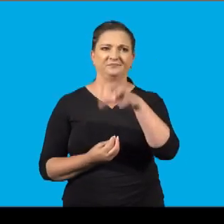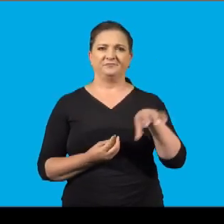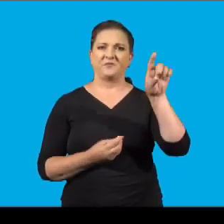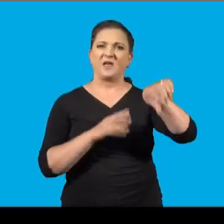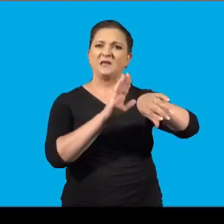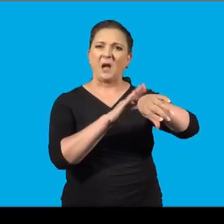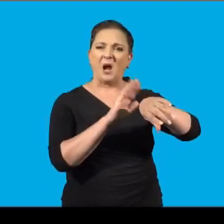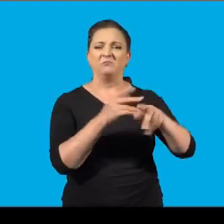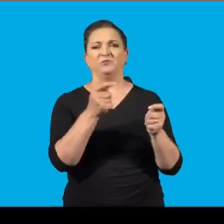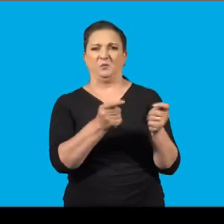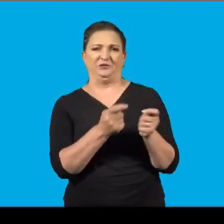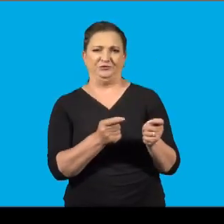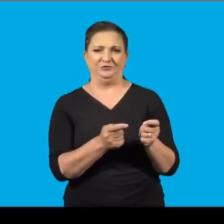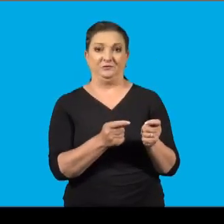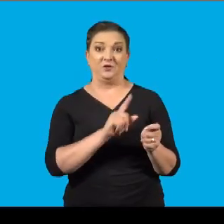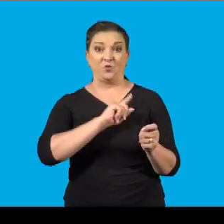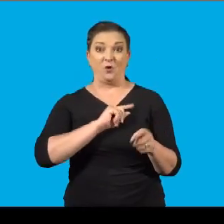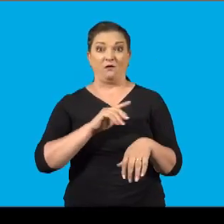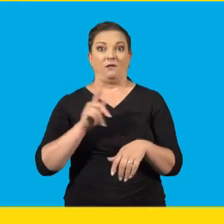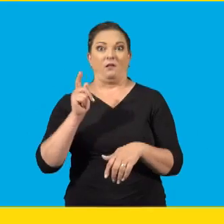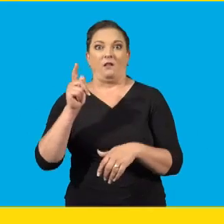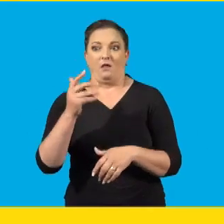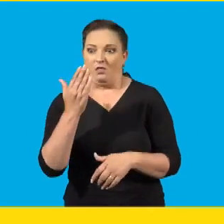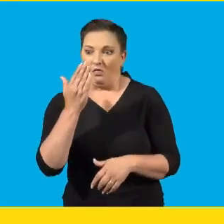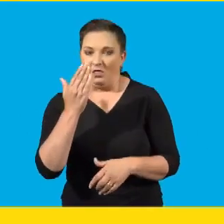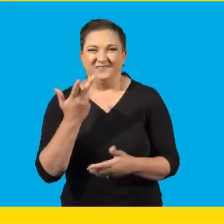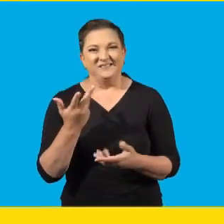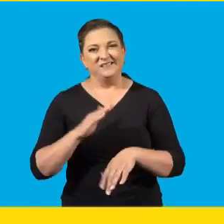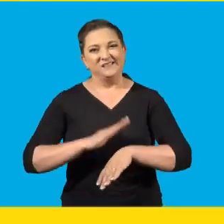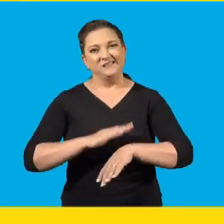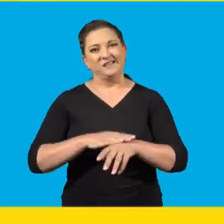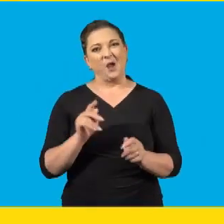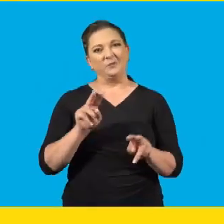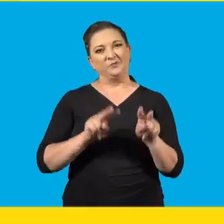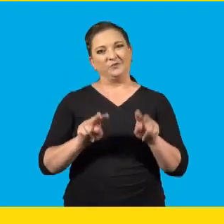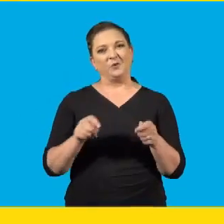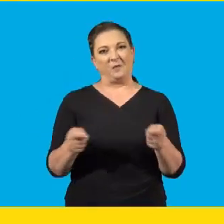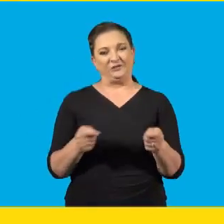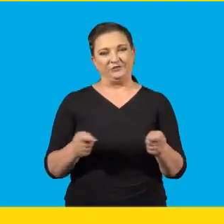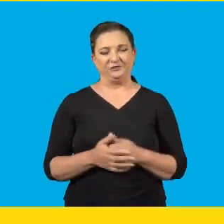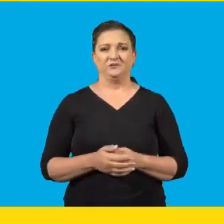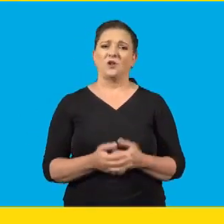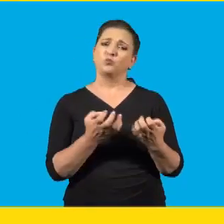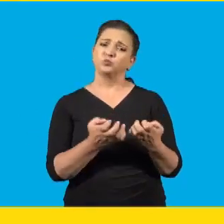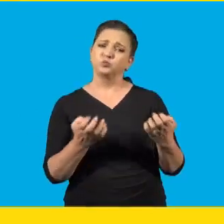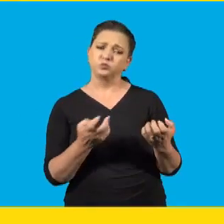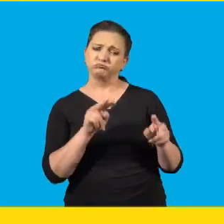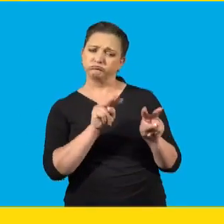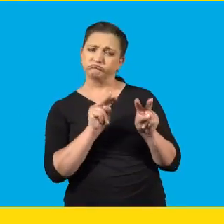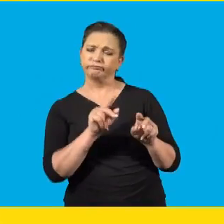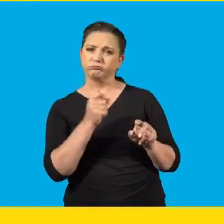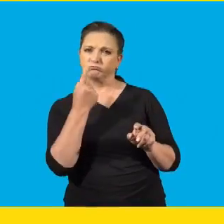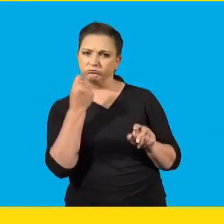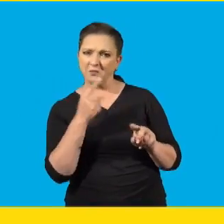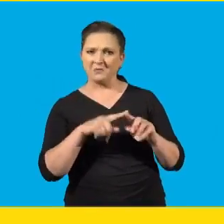like how to manage your time properly so that you don't run out of time when you write exams, how to interpret sources, and how